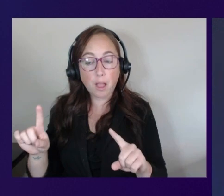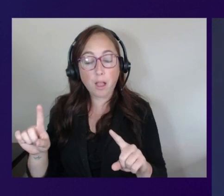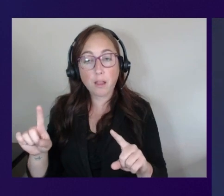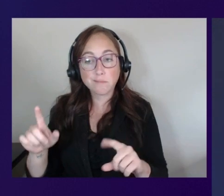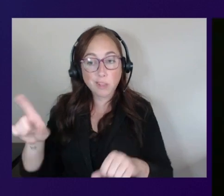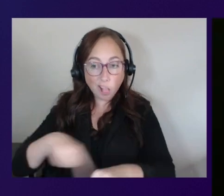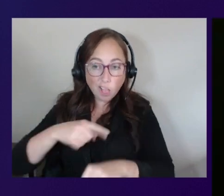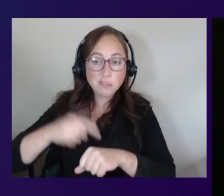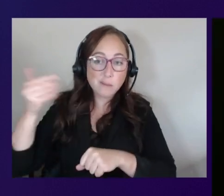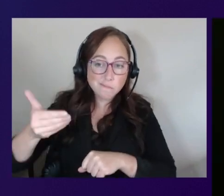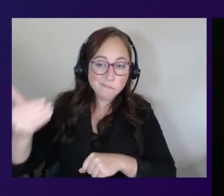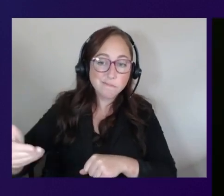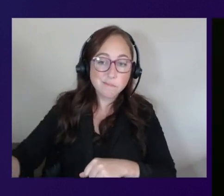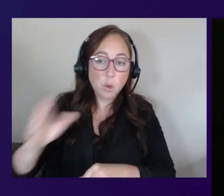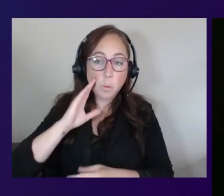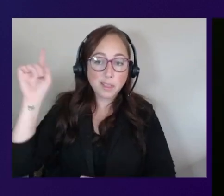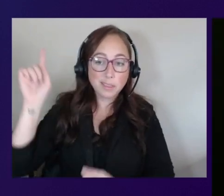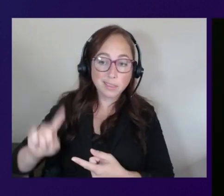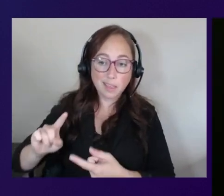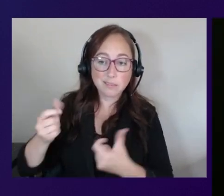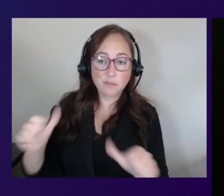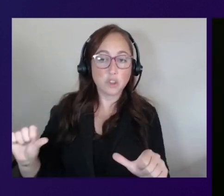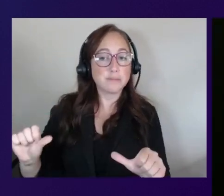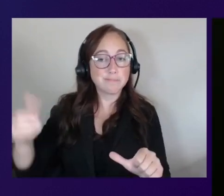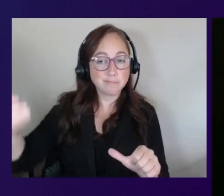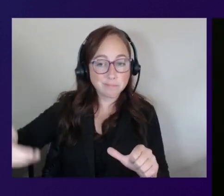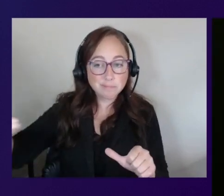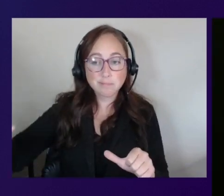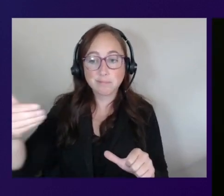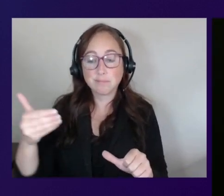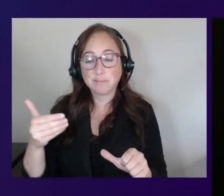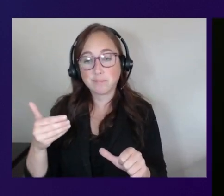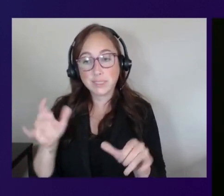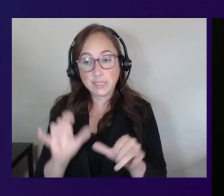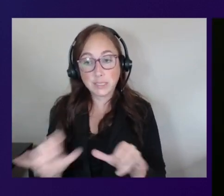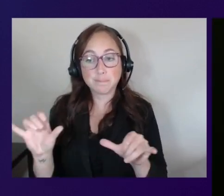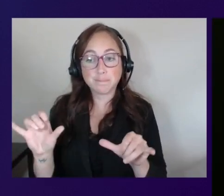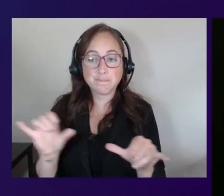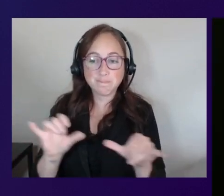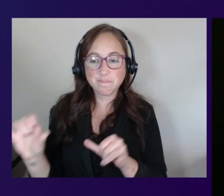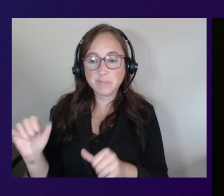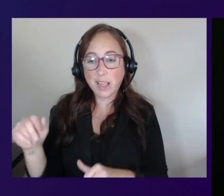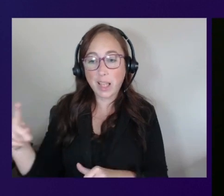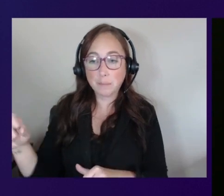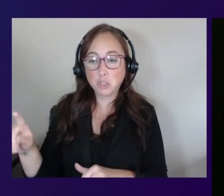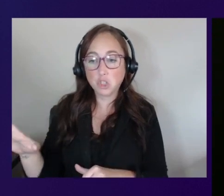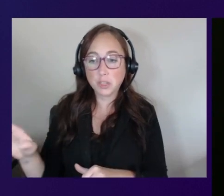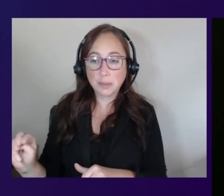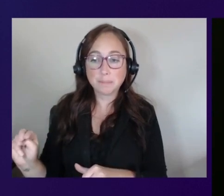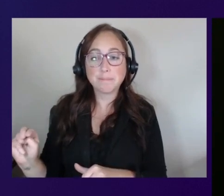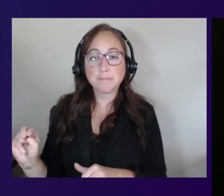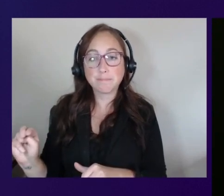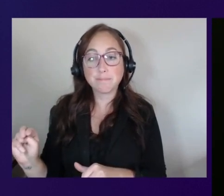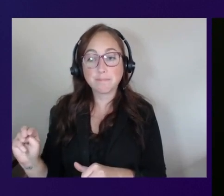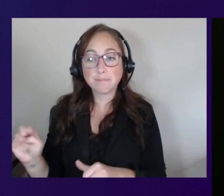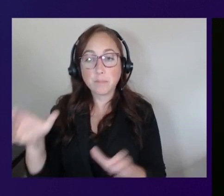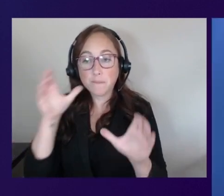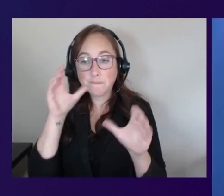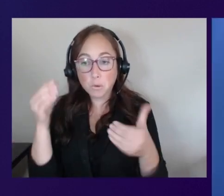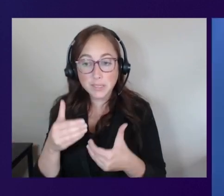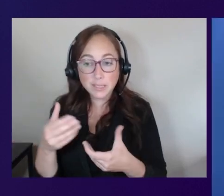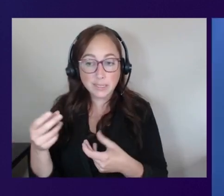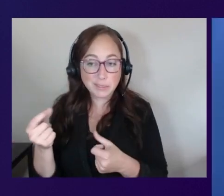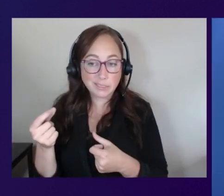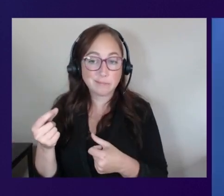to manage those instances. Right. And Makes sense. similarly, AppStream is akin to Workspaces, but focuses on the speed.